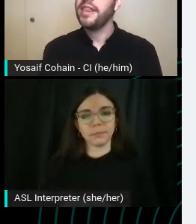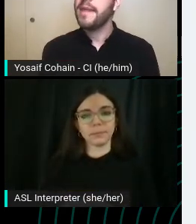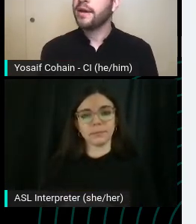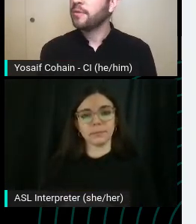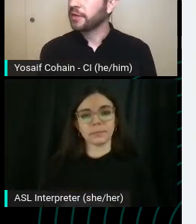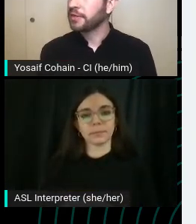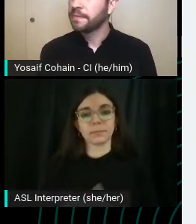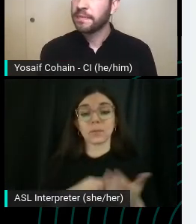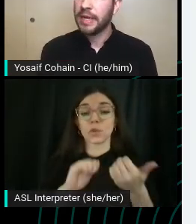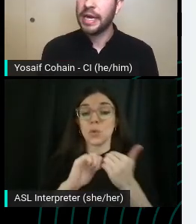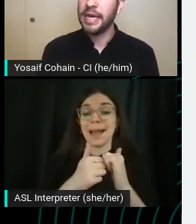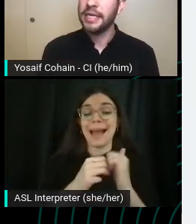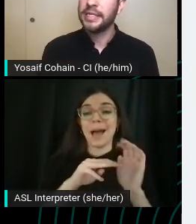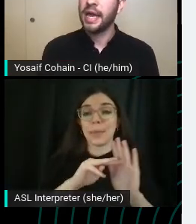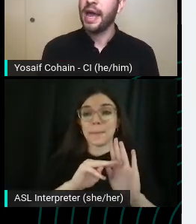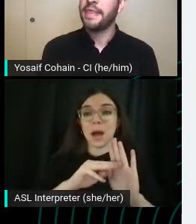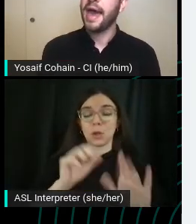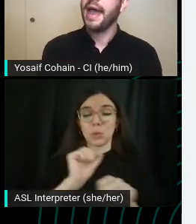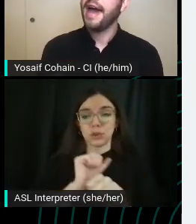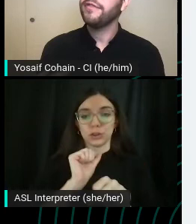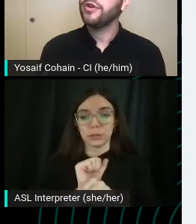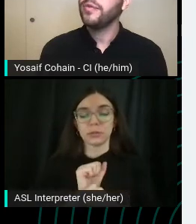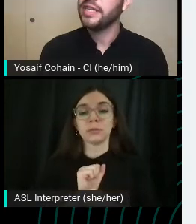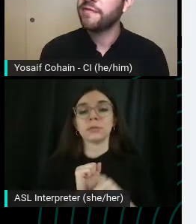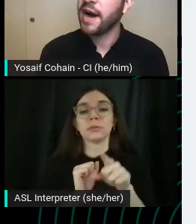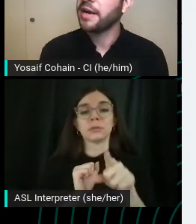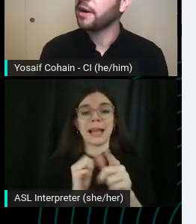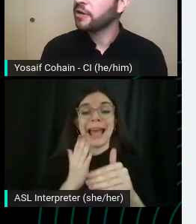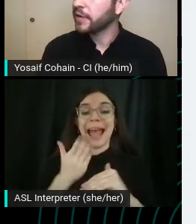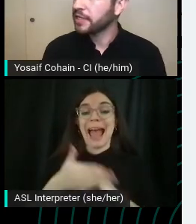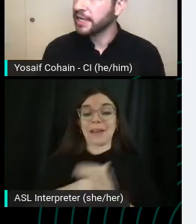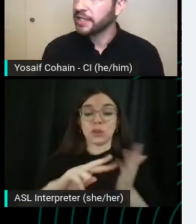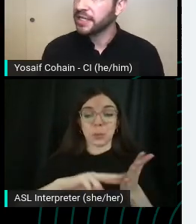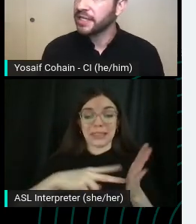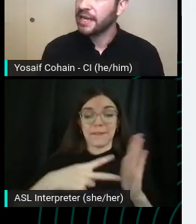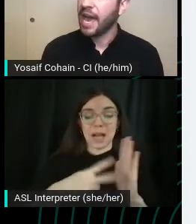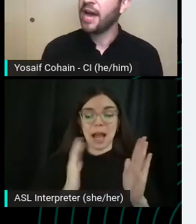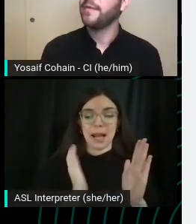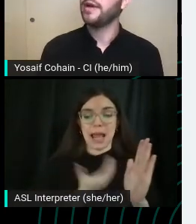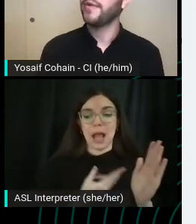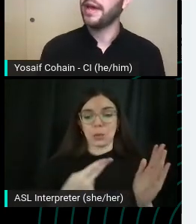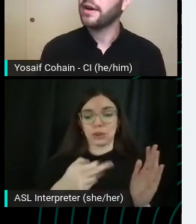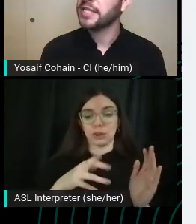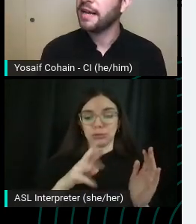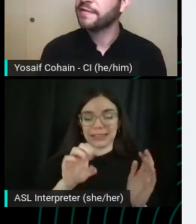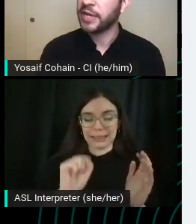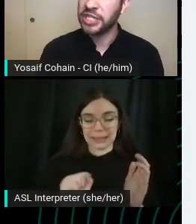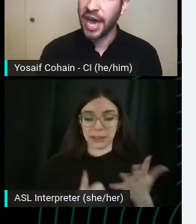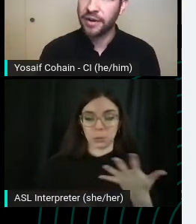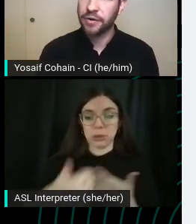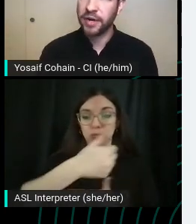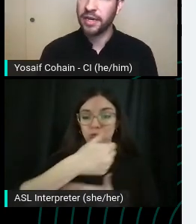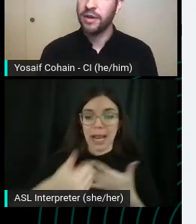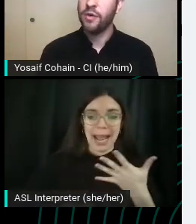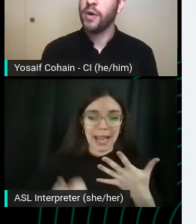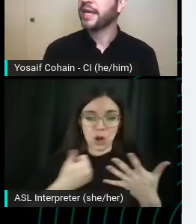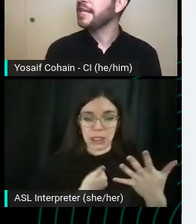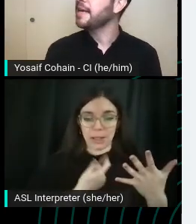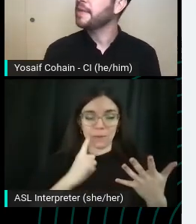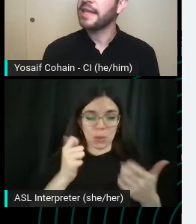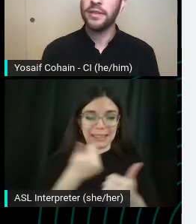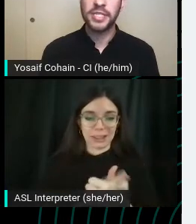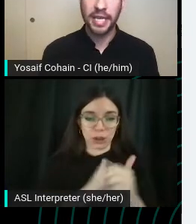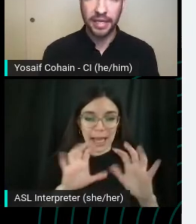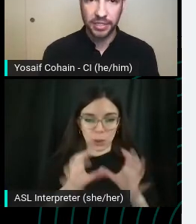So the way the model works is that after we define our heuristics and we rank ourselves for each category, we'll